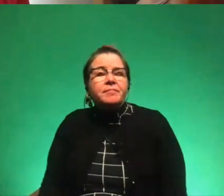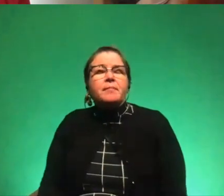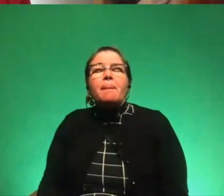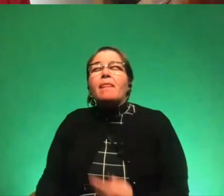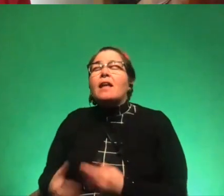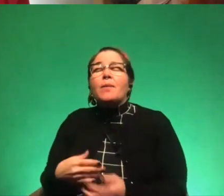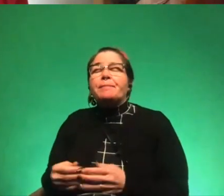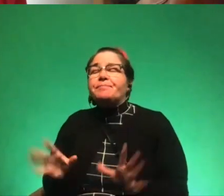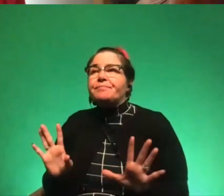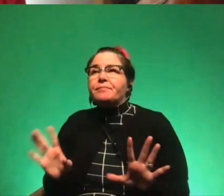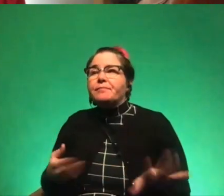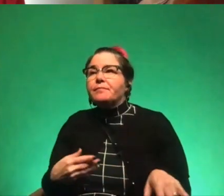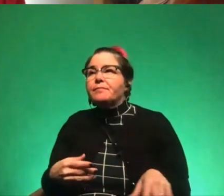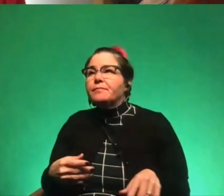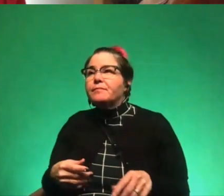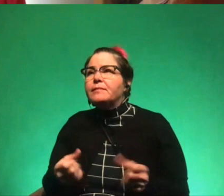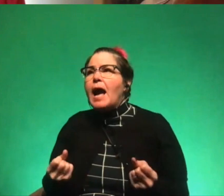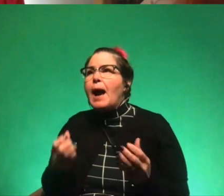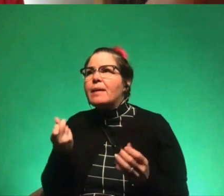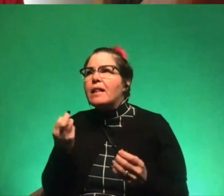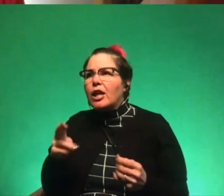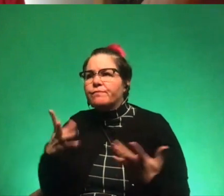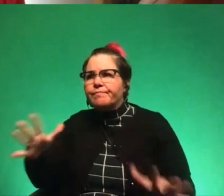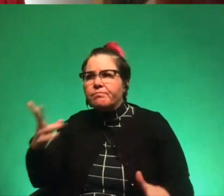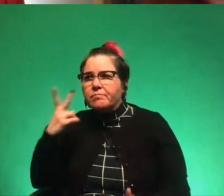Anyway, how many glaciers have you seen in your life?